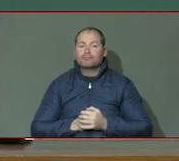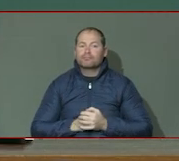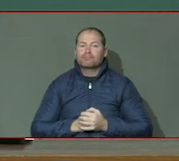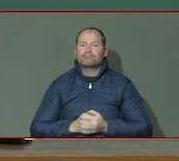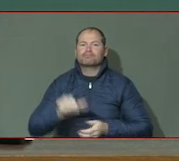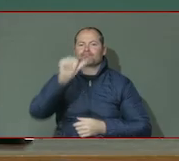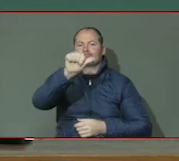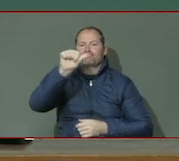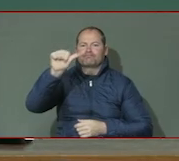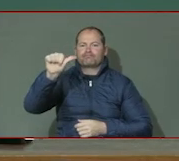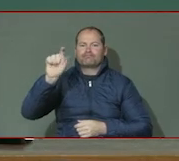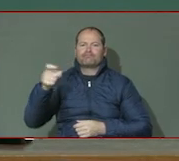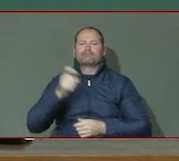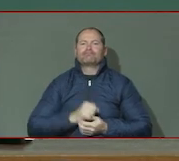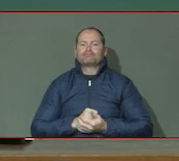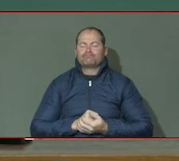66,000.